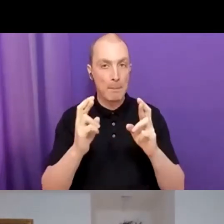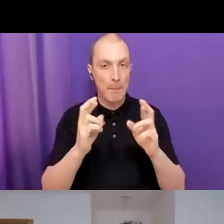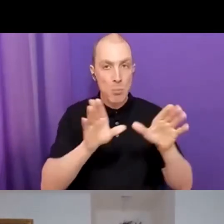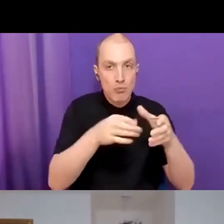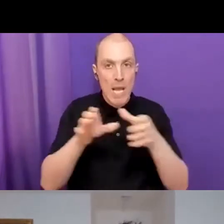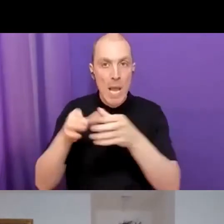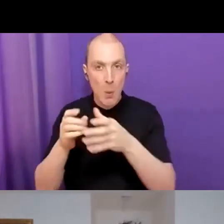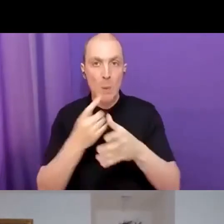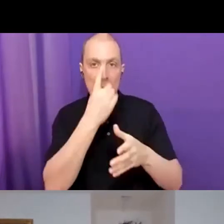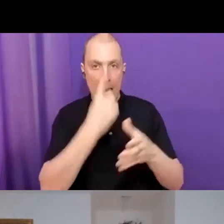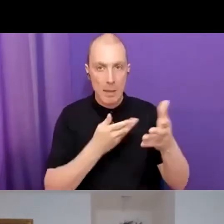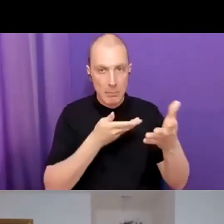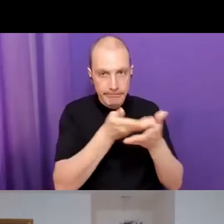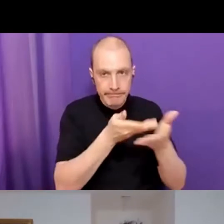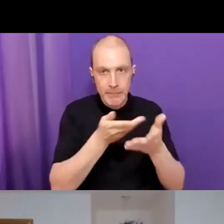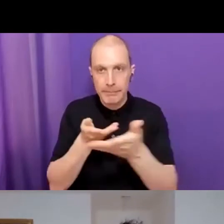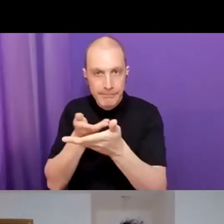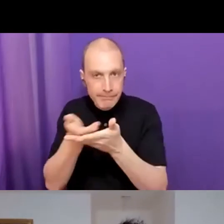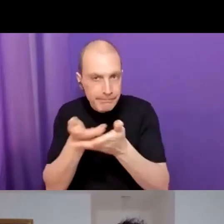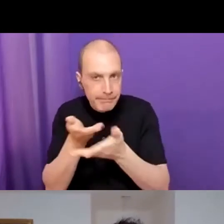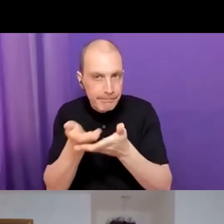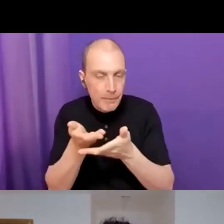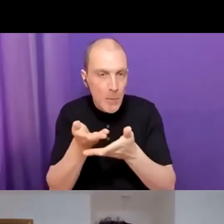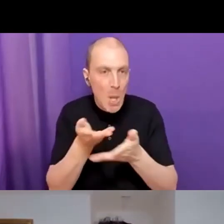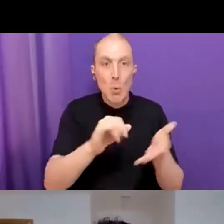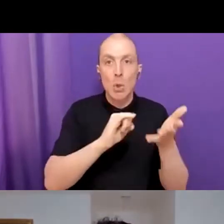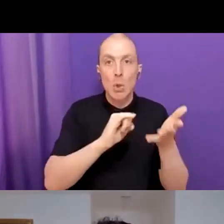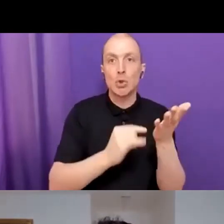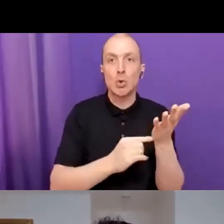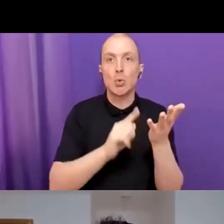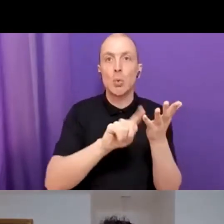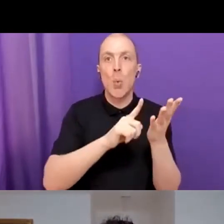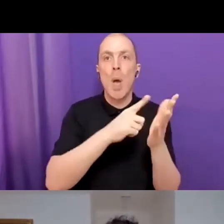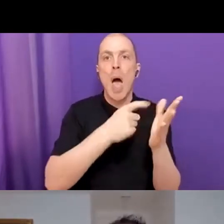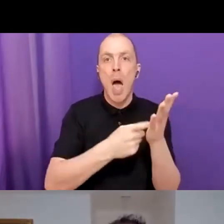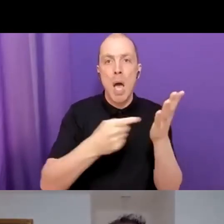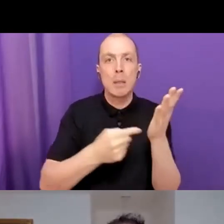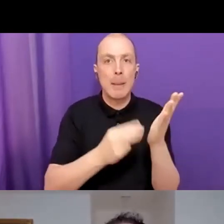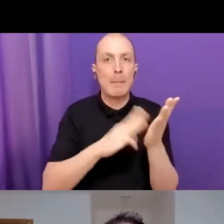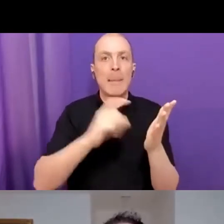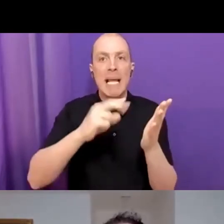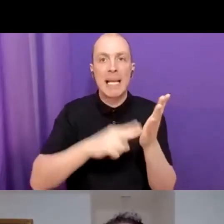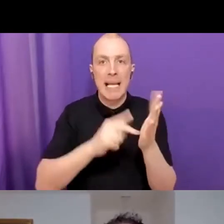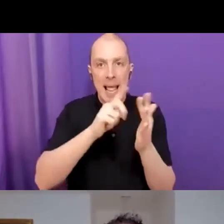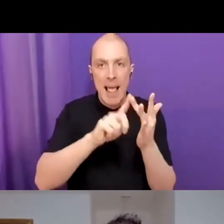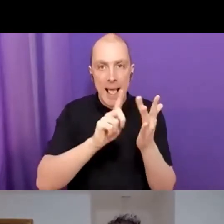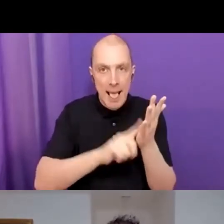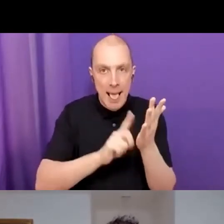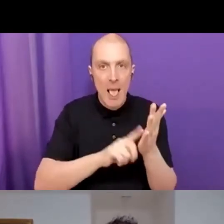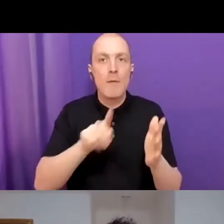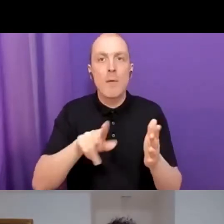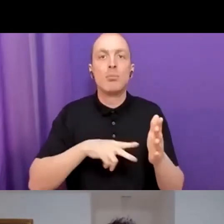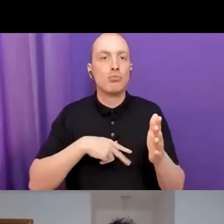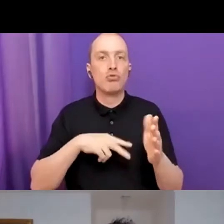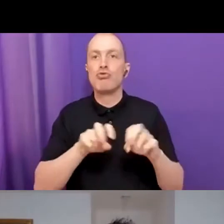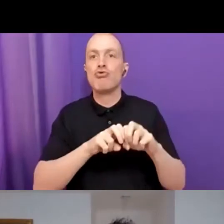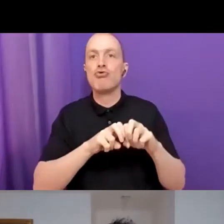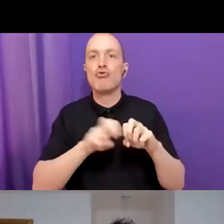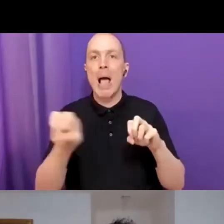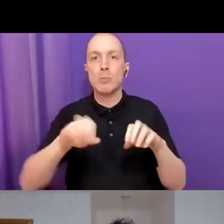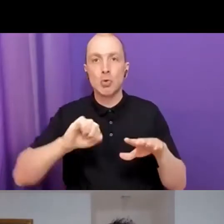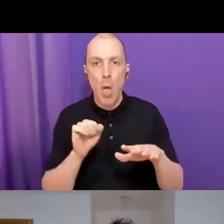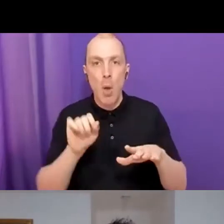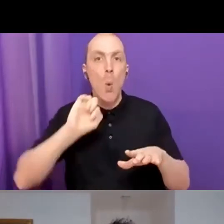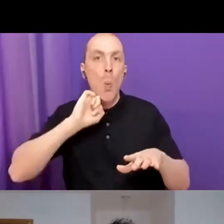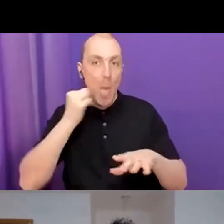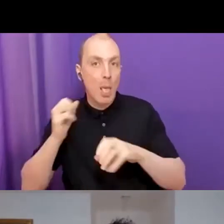Before I pass you on to Stuart Mcneil from Traveline Scotland, who'll provide an overview regarding the services provided by them,